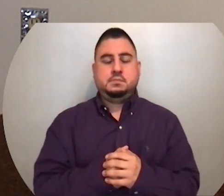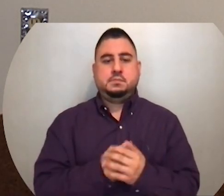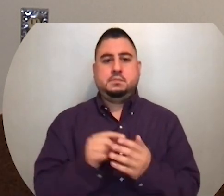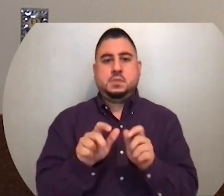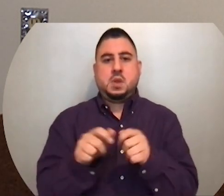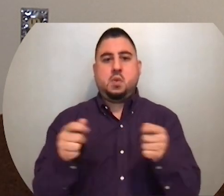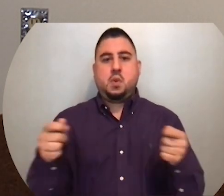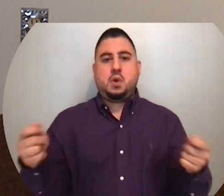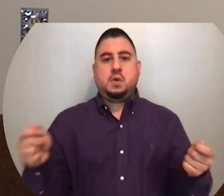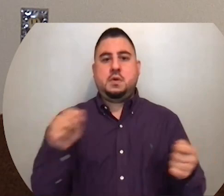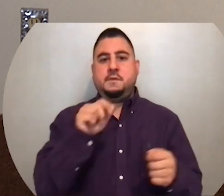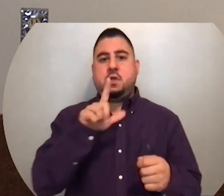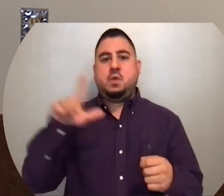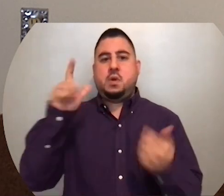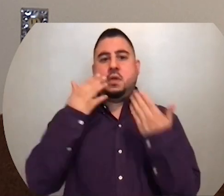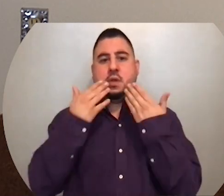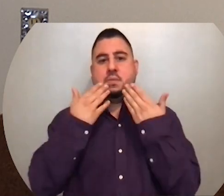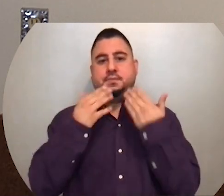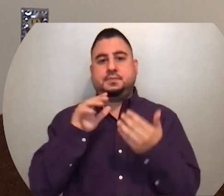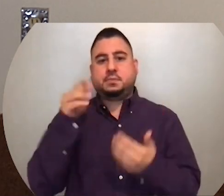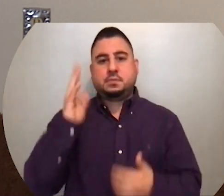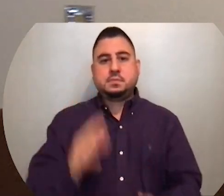The word of the Lord.